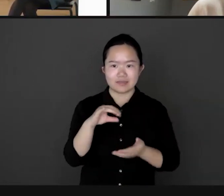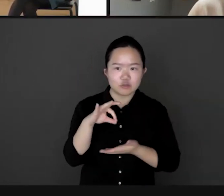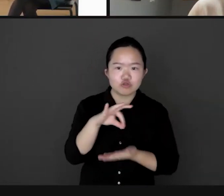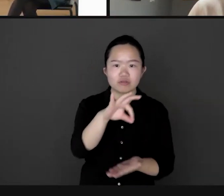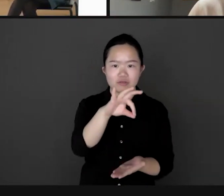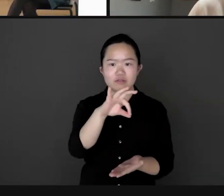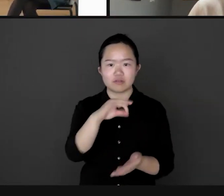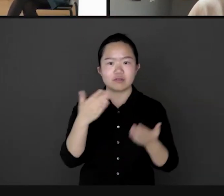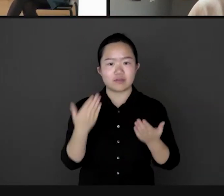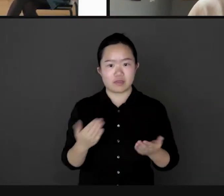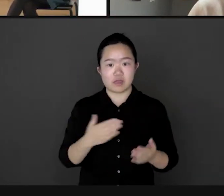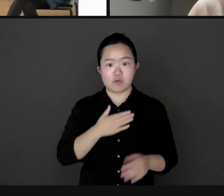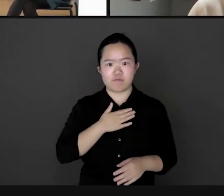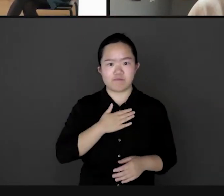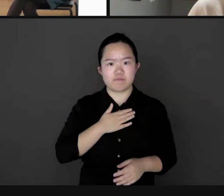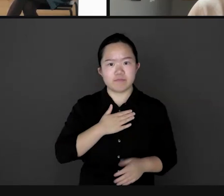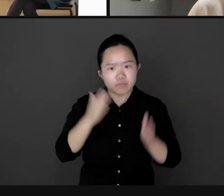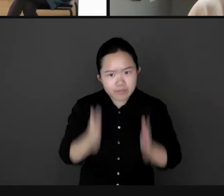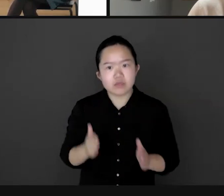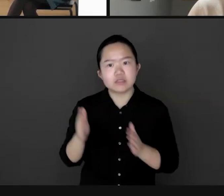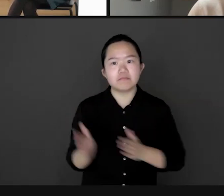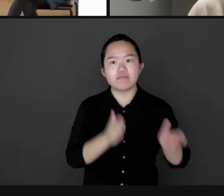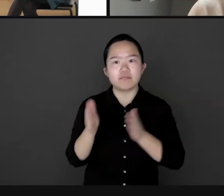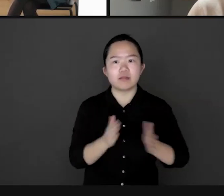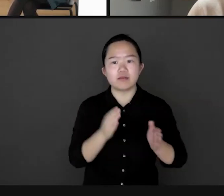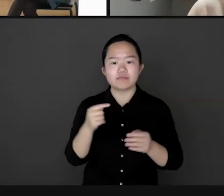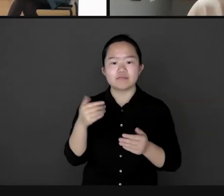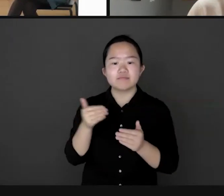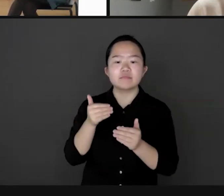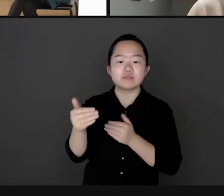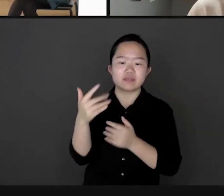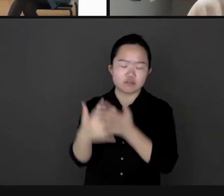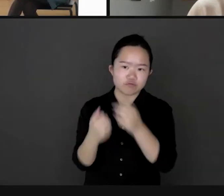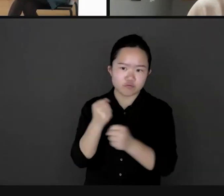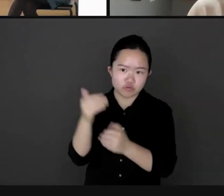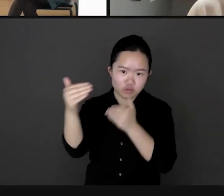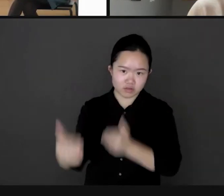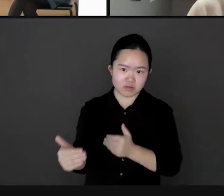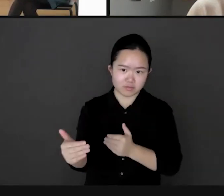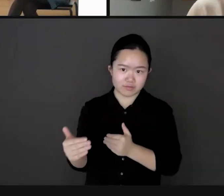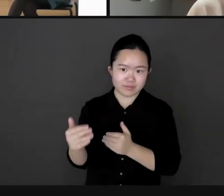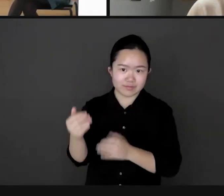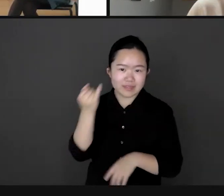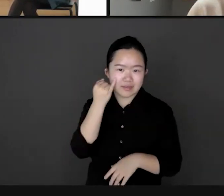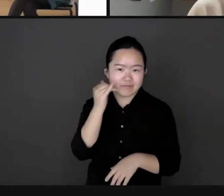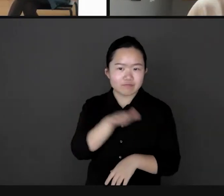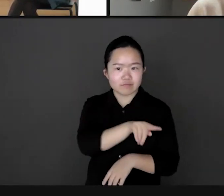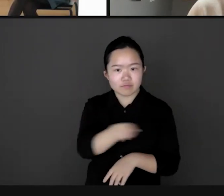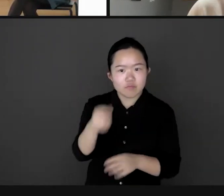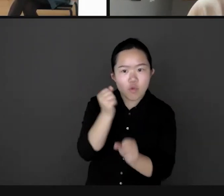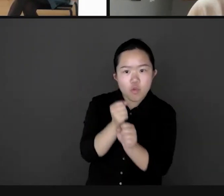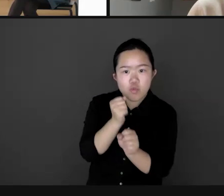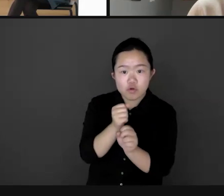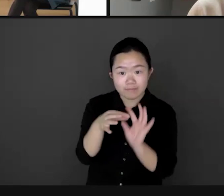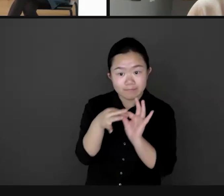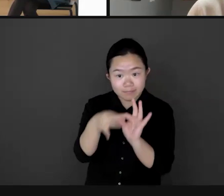the EU Agency for Accessibility, which we would like to see as soon as is possible. We hope sometime in the future, but this